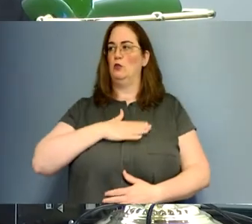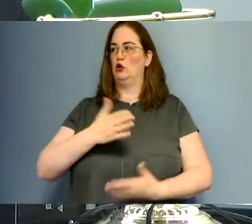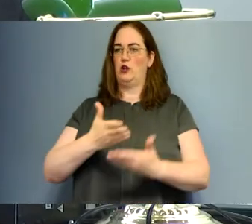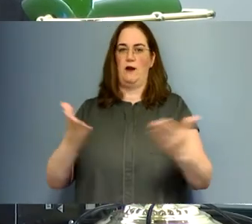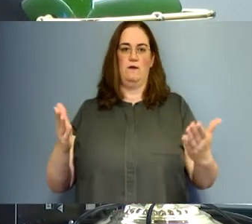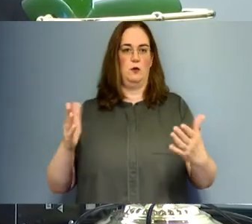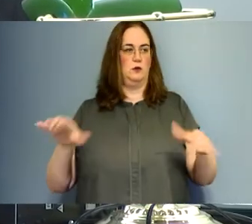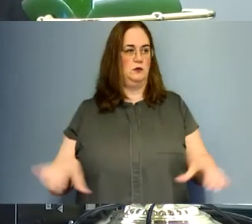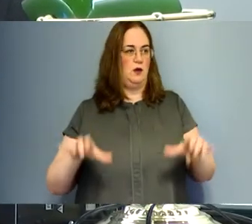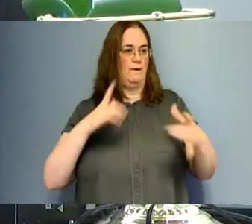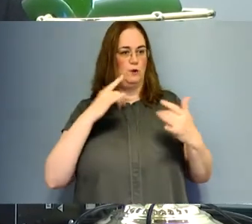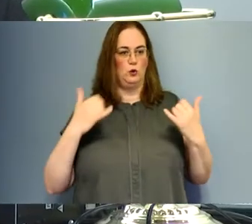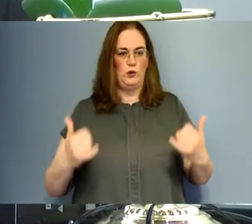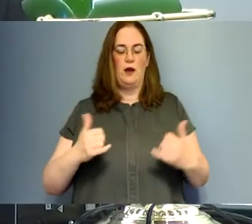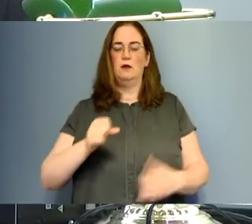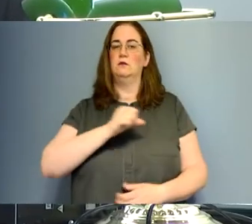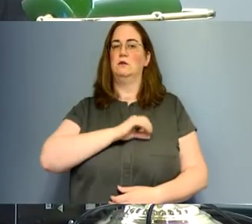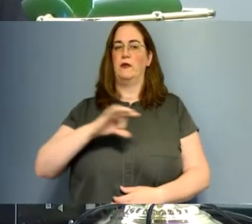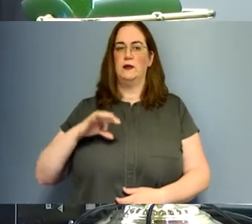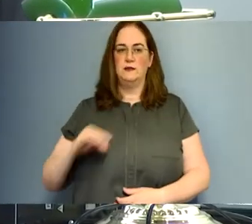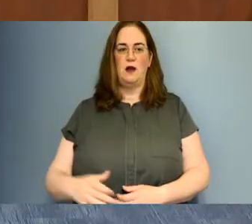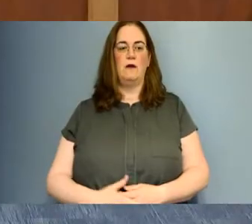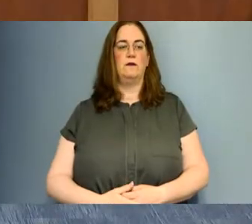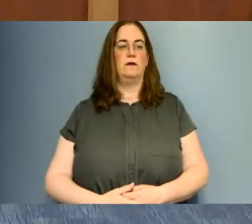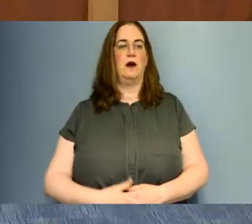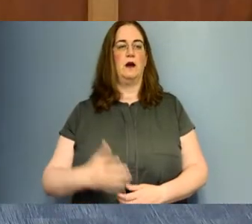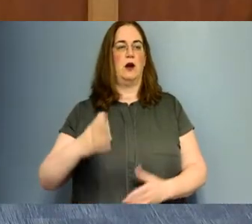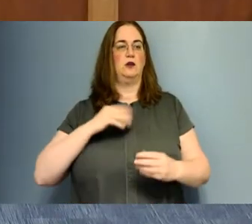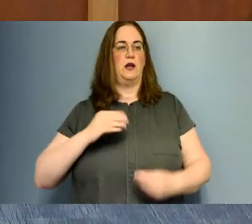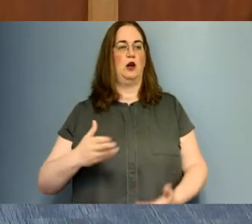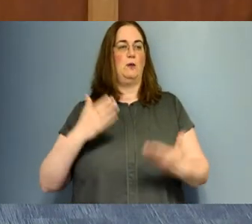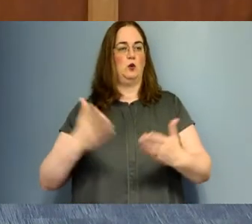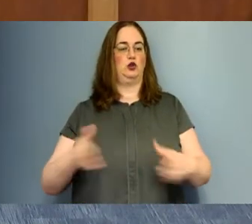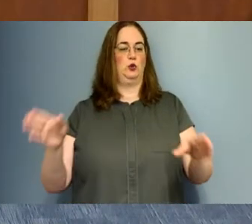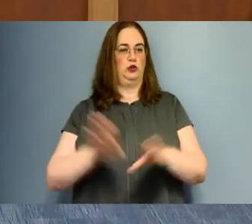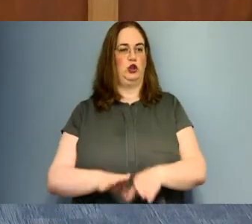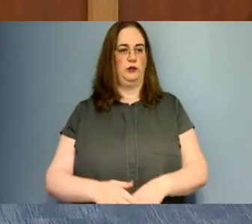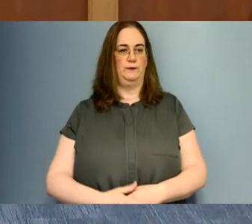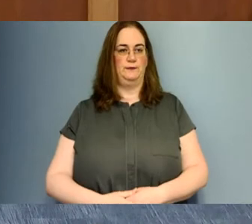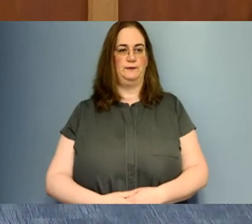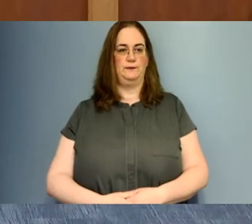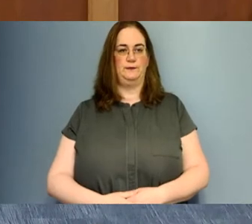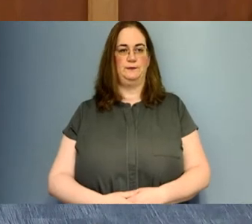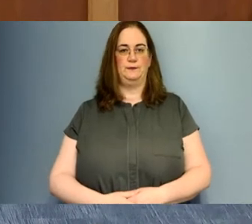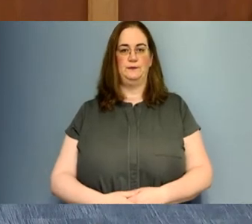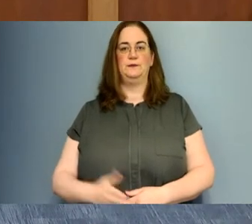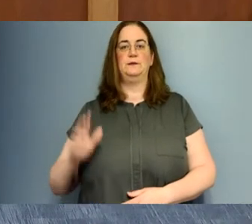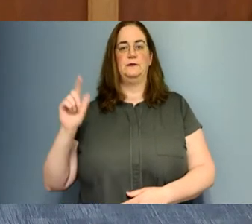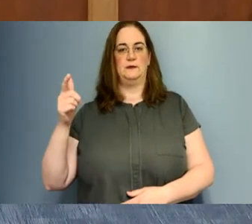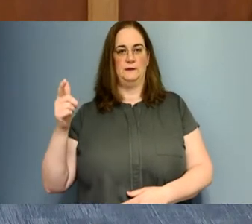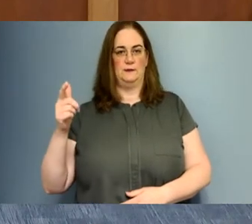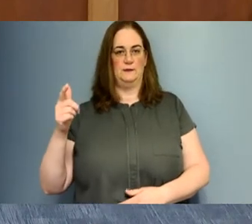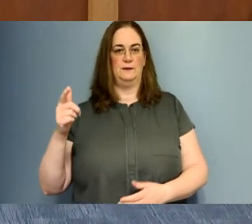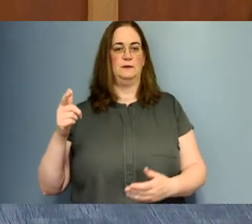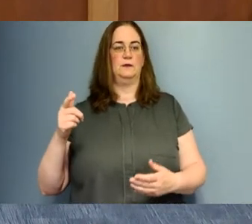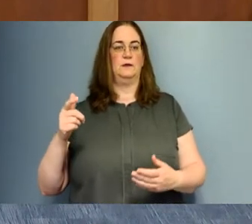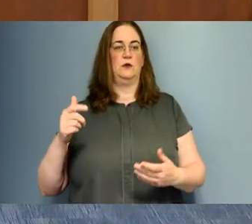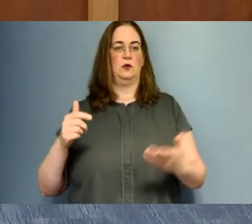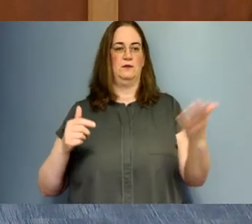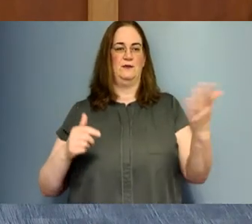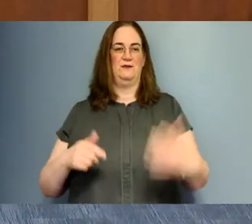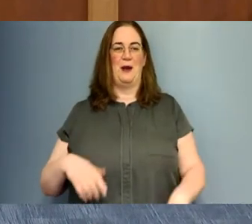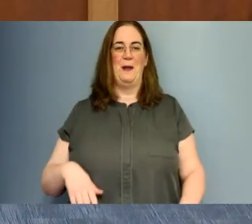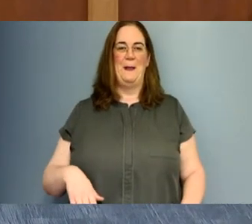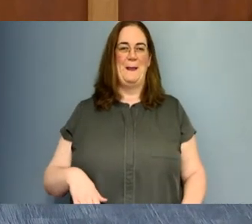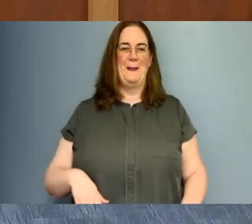into today, our staff. And I'll entertain a motion to adjourn. Second. Motion to